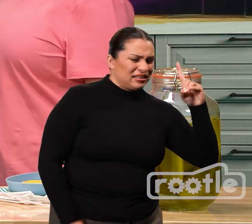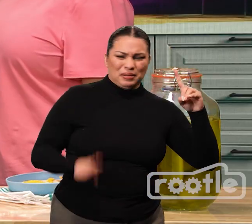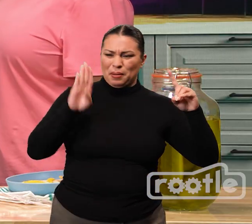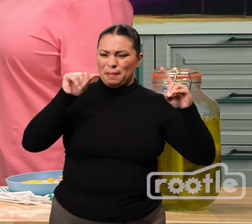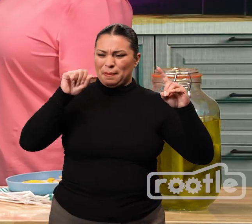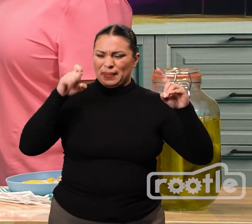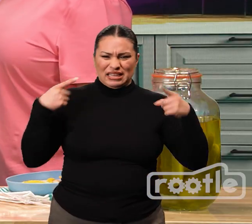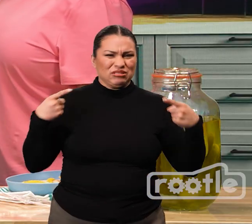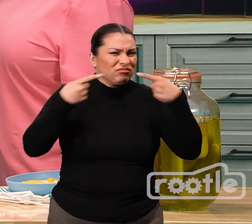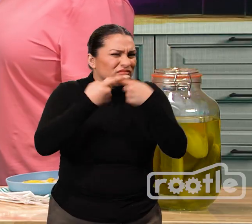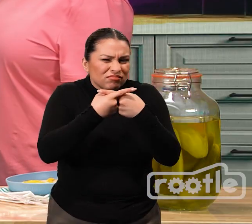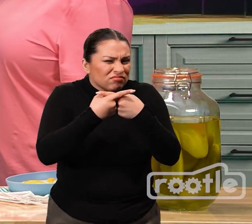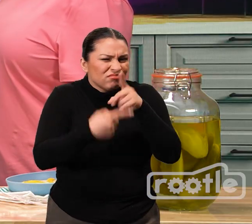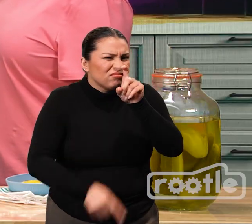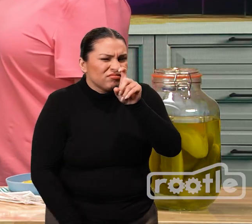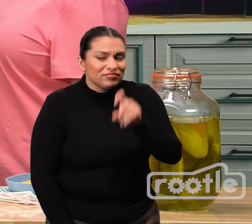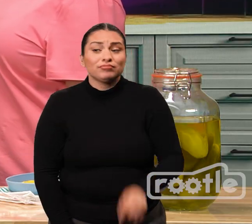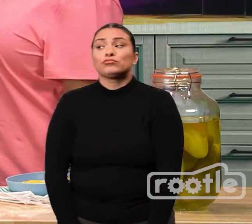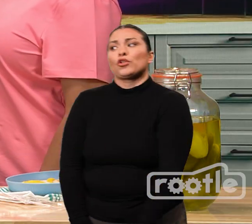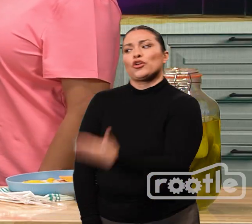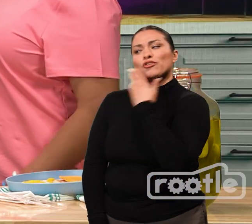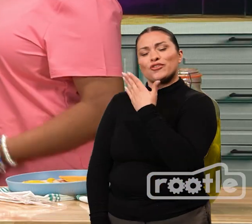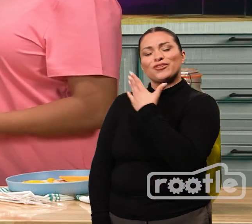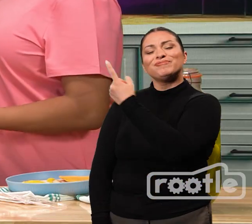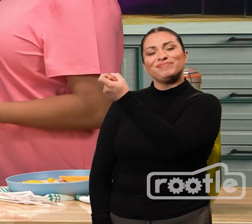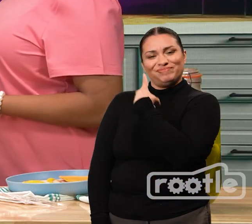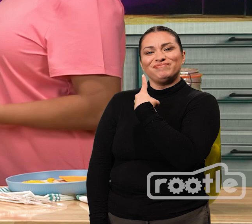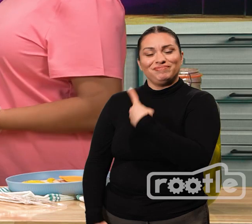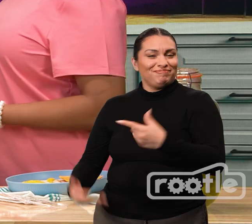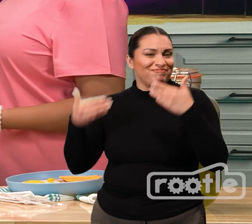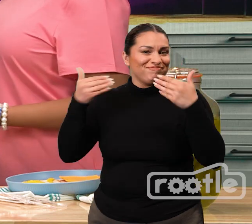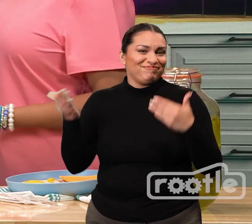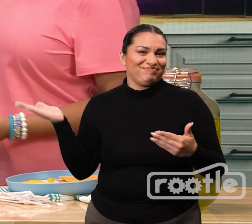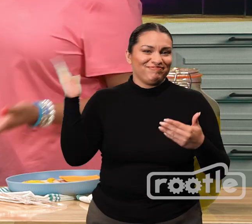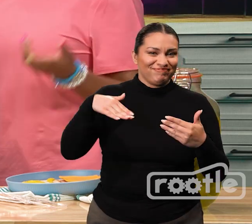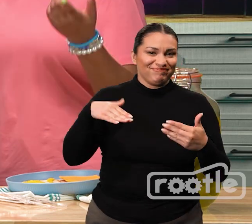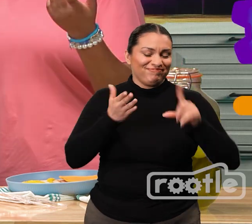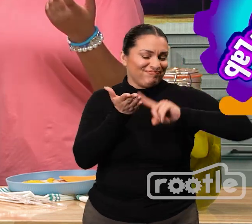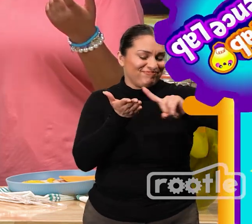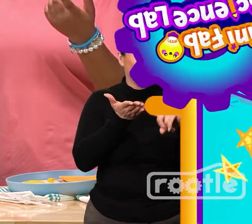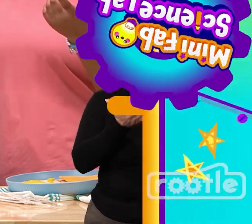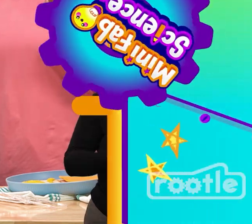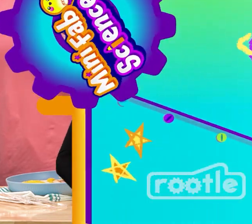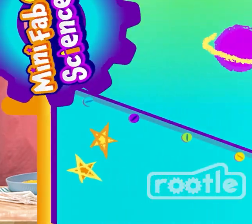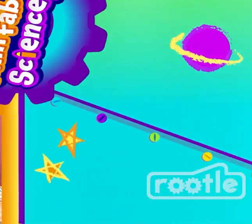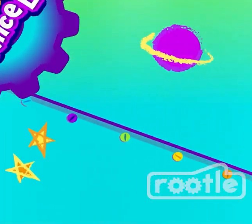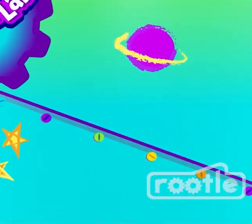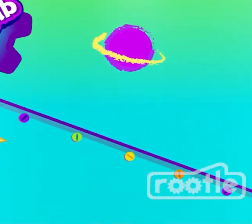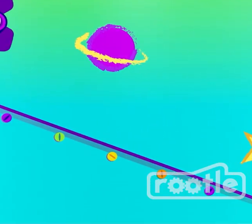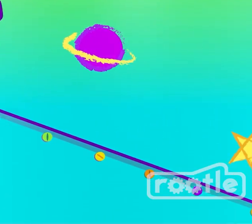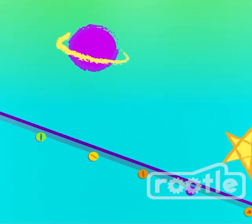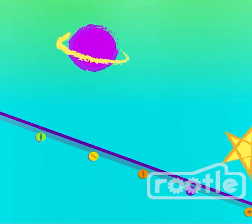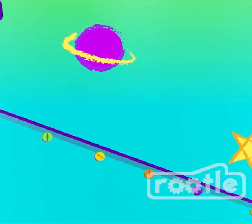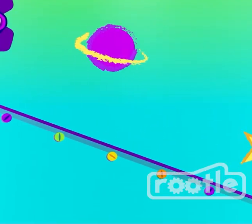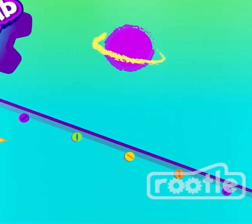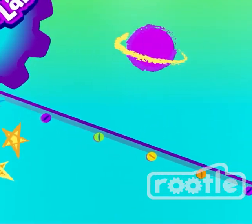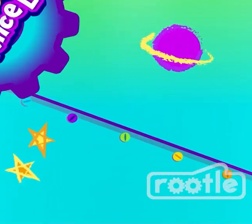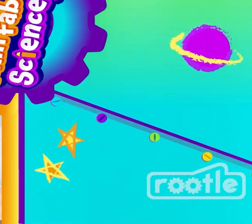an acid-base reaction? Well, now that sounds like a big question. Let's investigate.